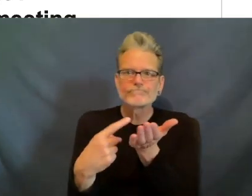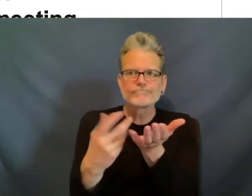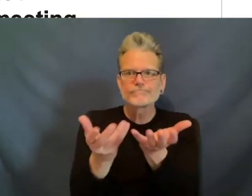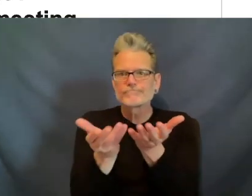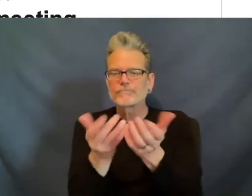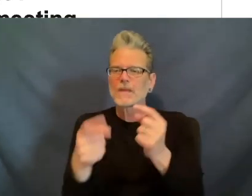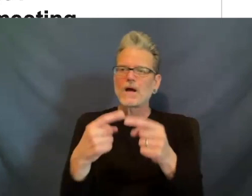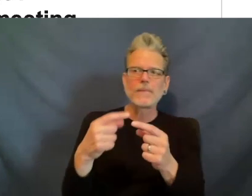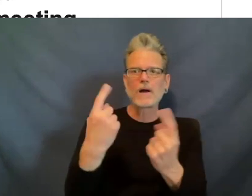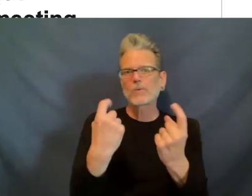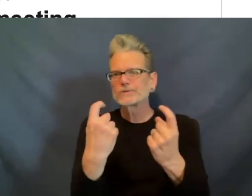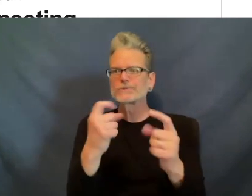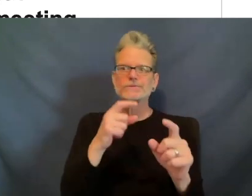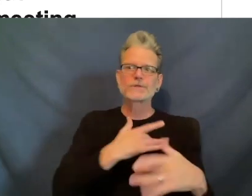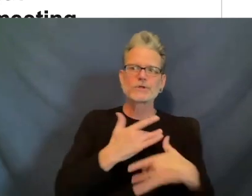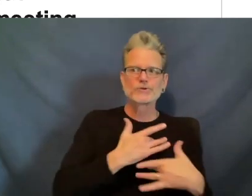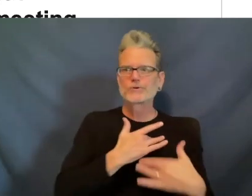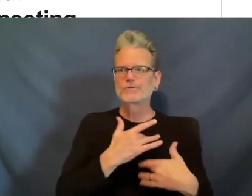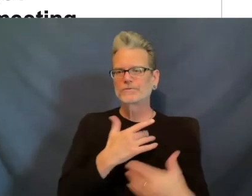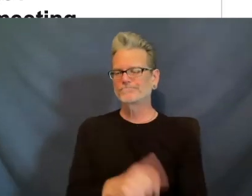and issues that you may have.